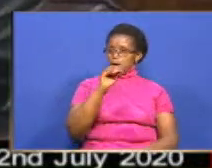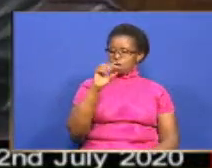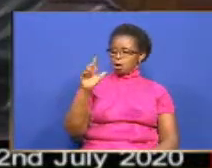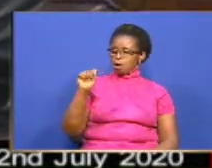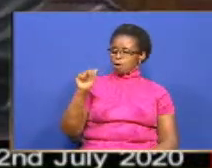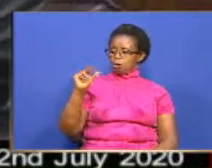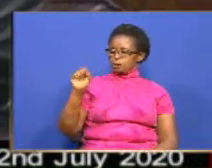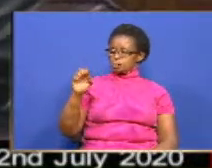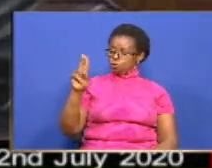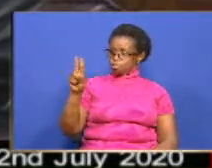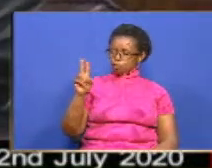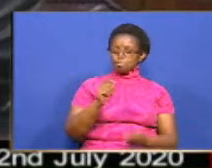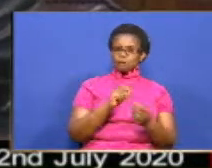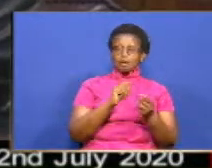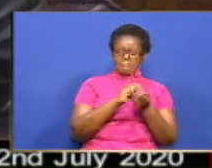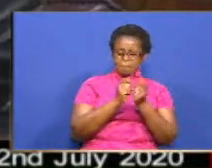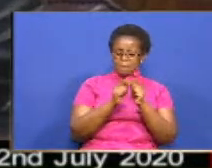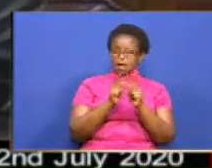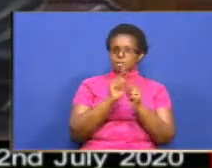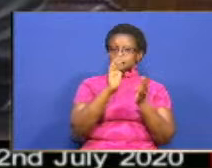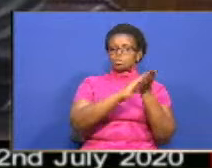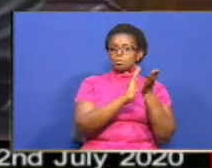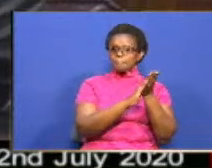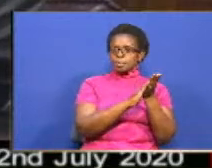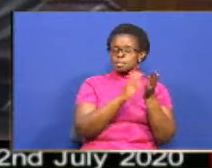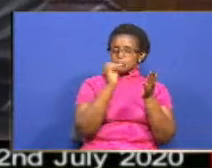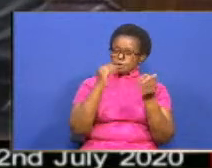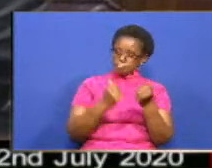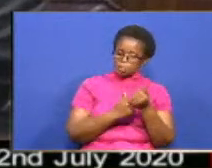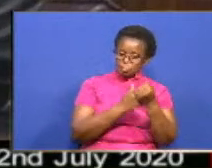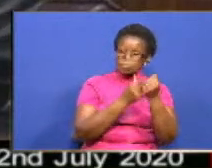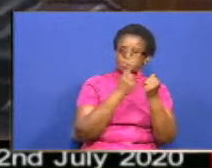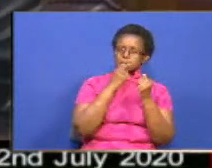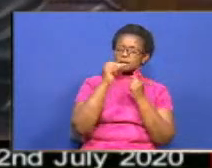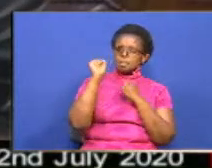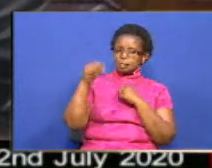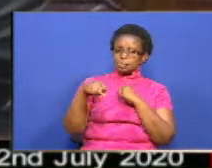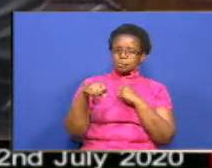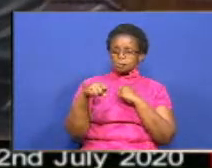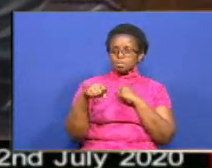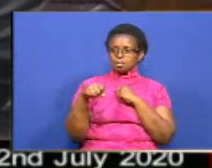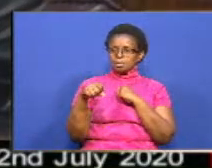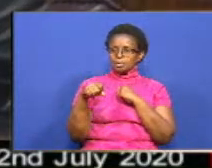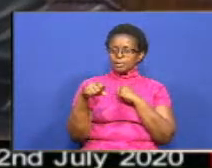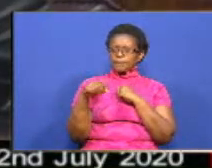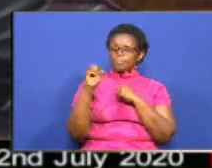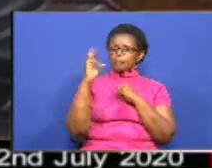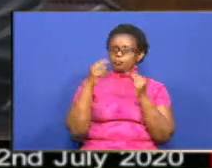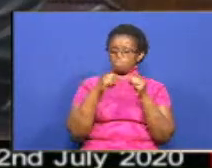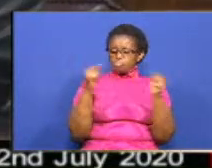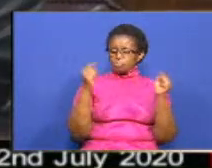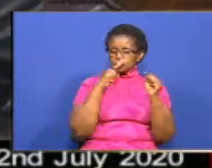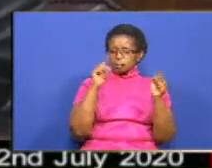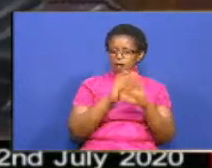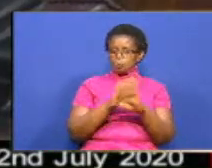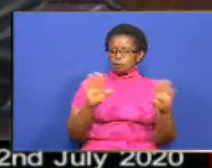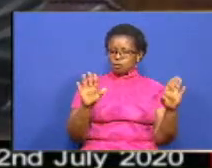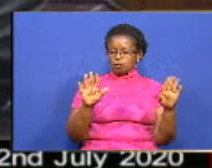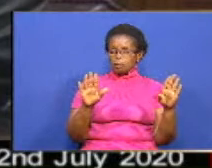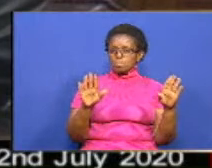as recommended by His Excellency the President. Will as many as of that opinion say aye? Aye. Many as of a contrary opinion say